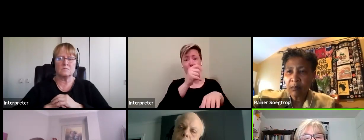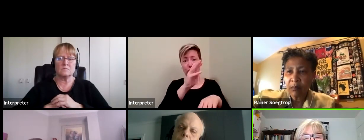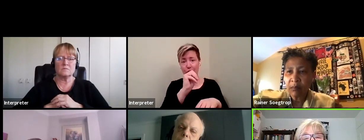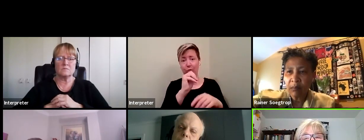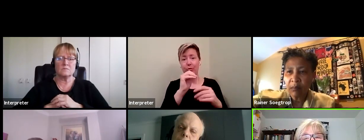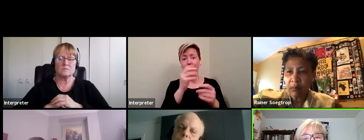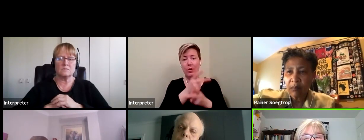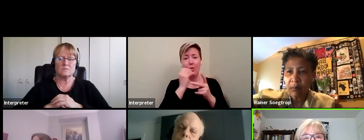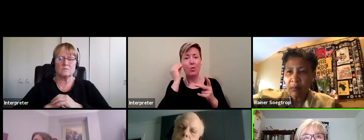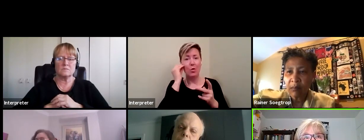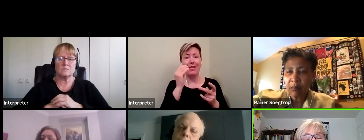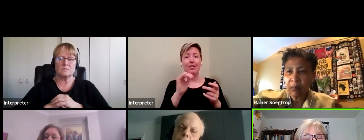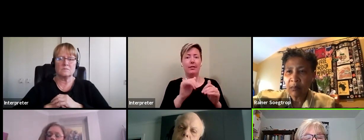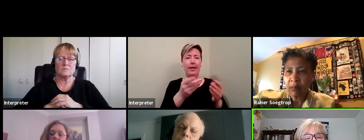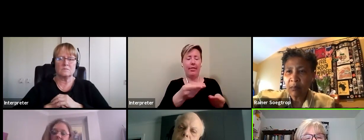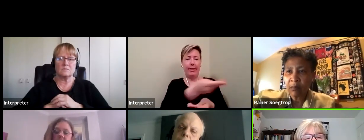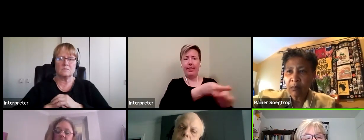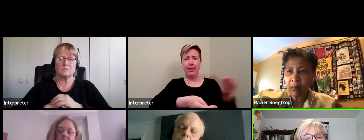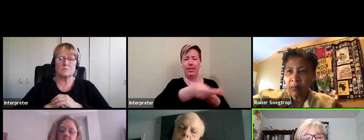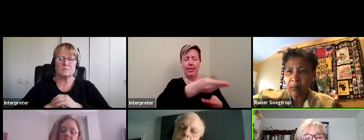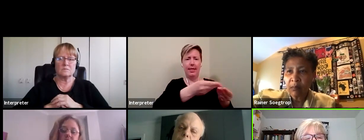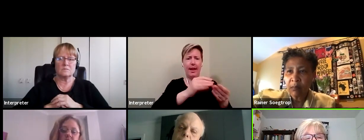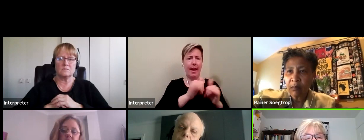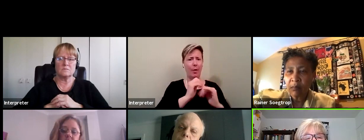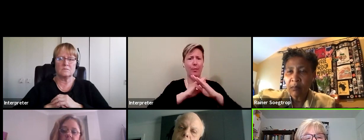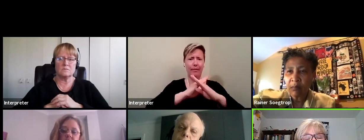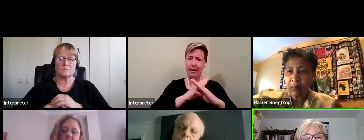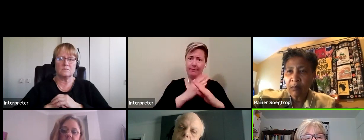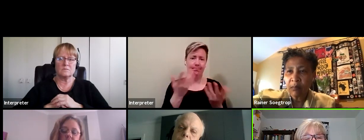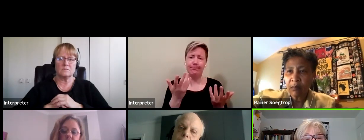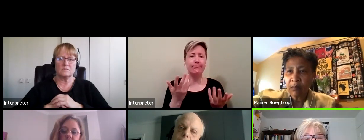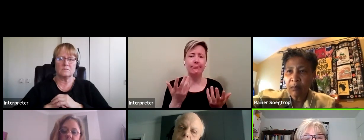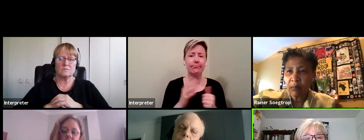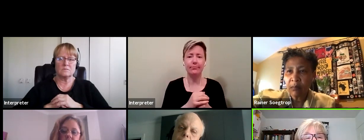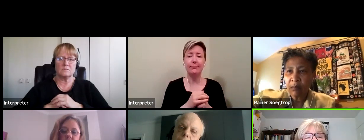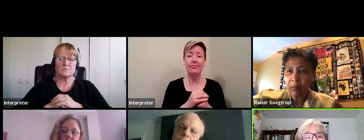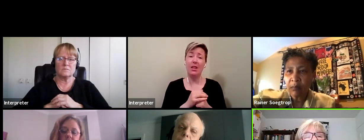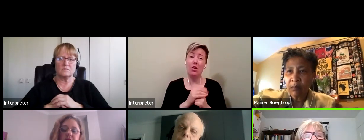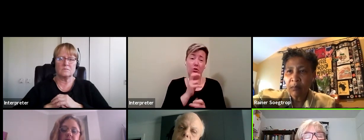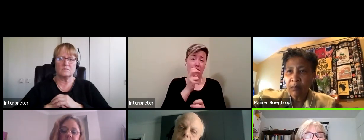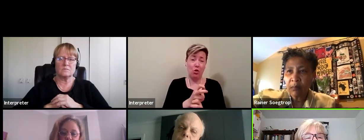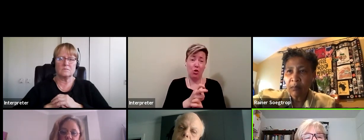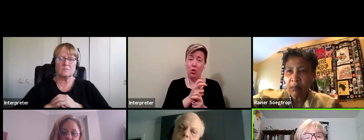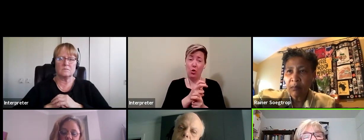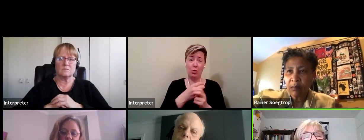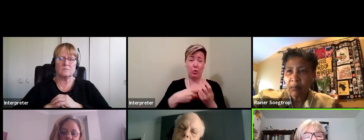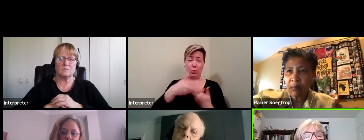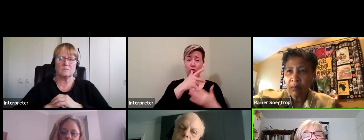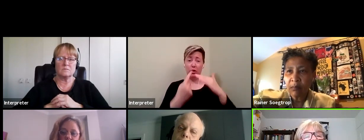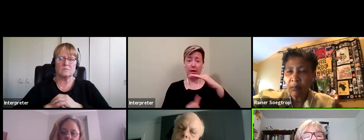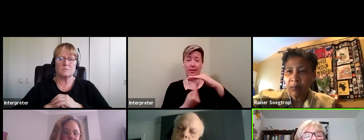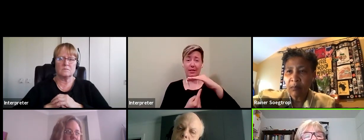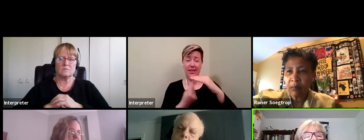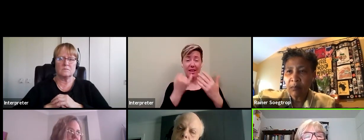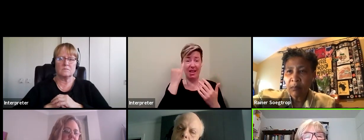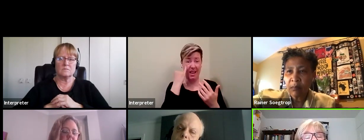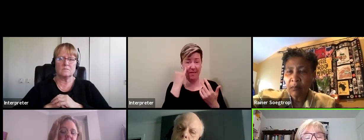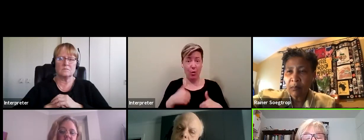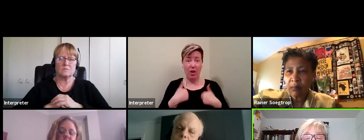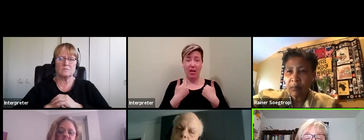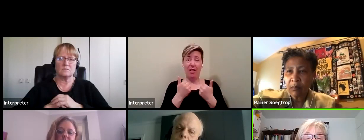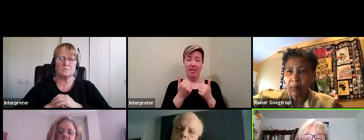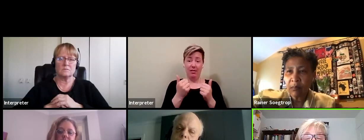diseases. It is very difficult in long-term care homes to socially isolate. In fact, if you're in a 4-bedroom, it's probably